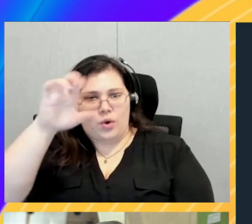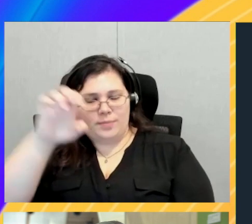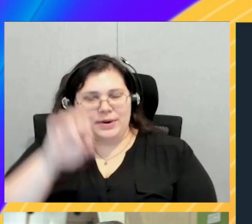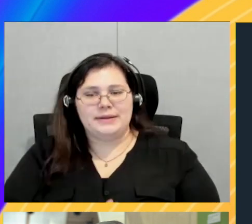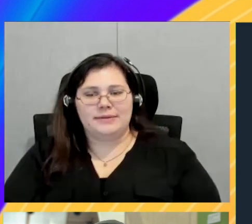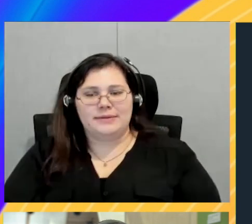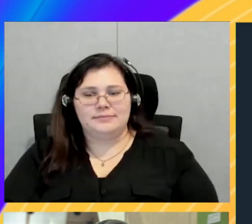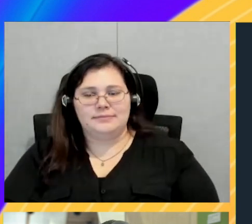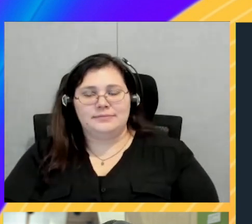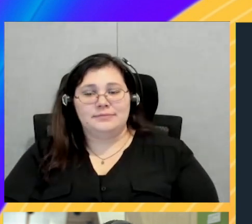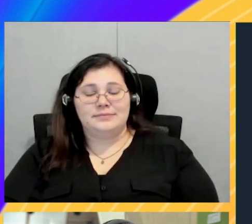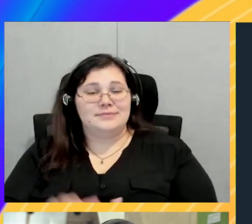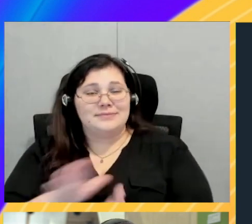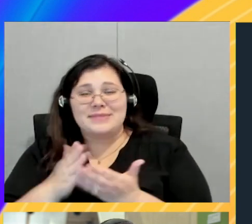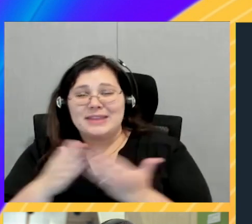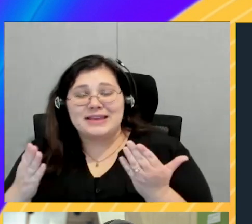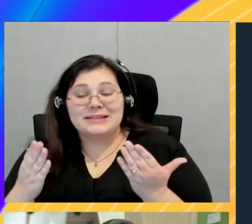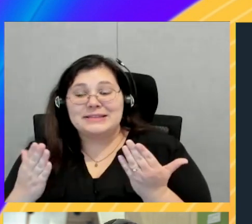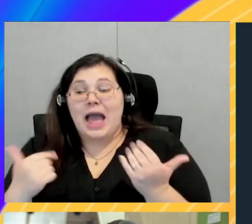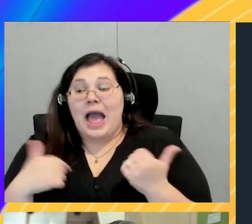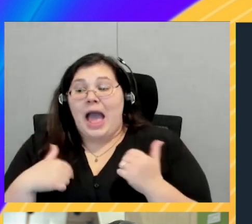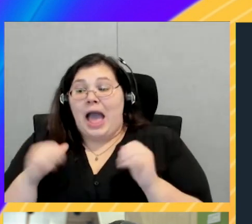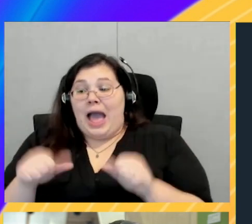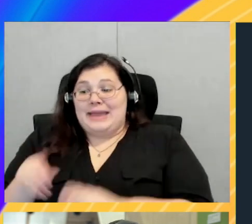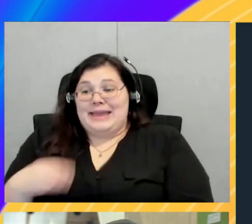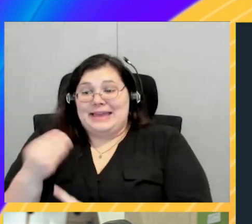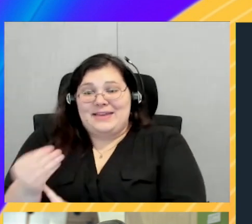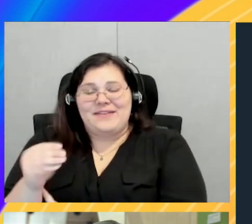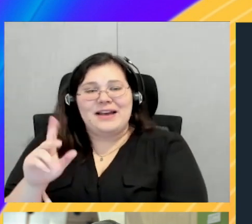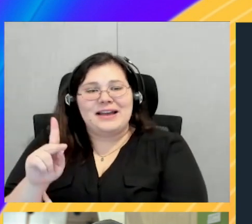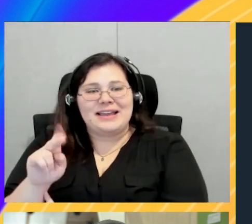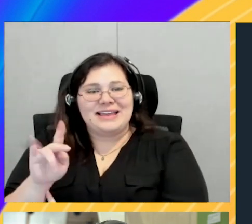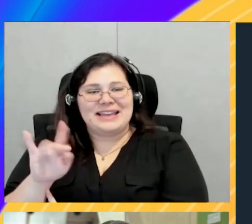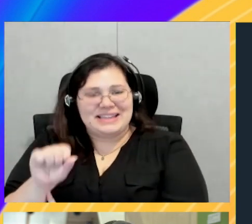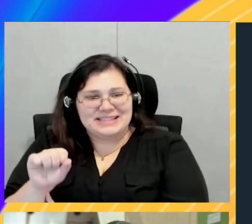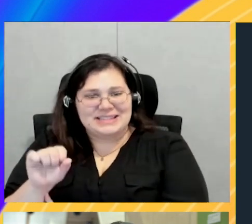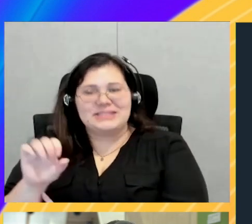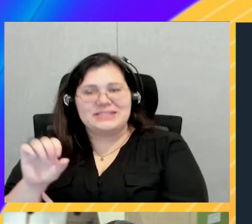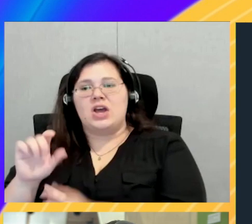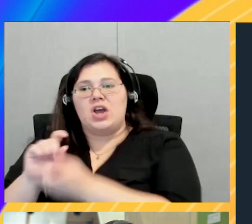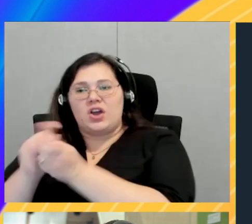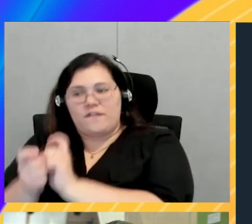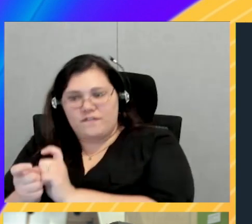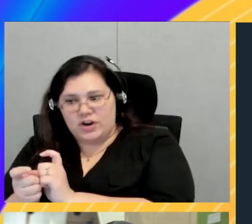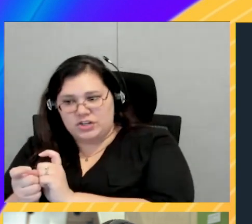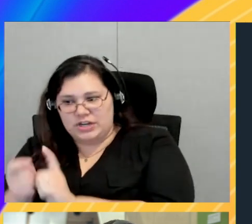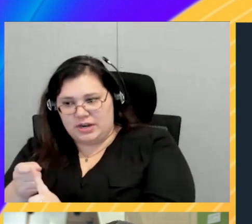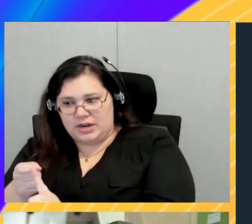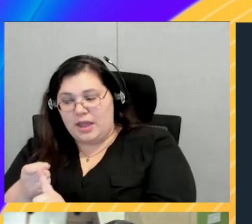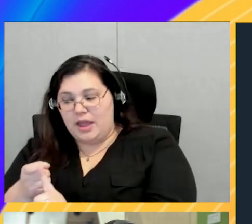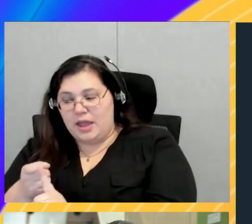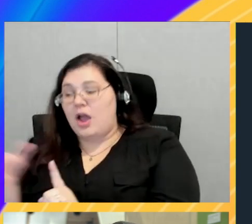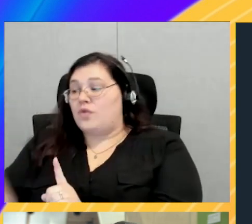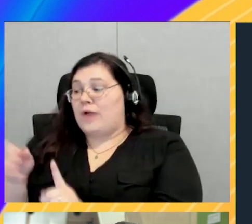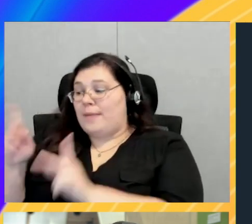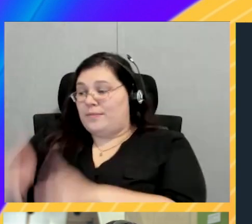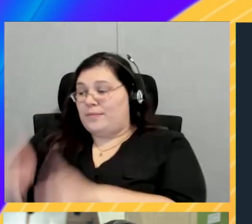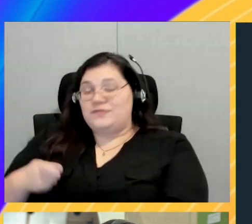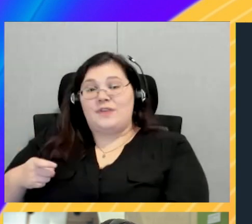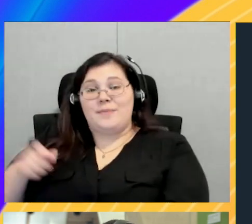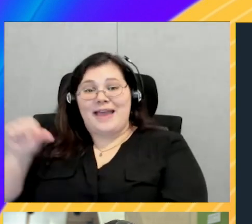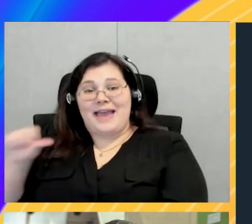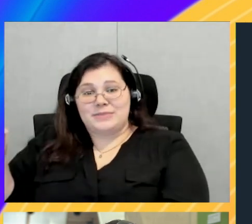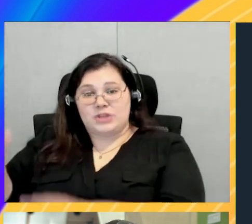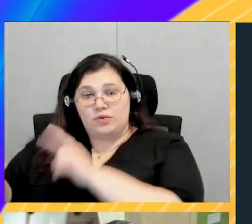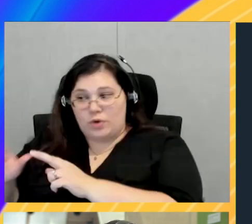of our customers and draw someone from Amazon Robotics, true story, to speak about the practical use of Kinesis